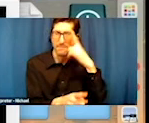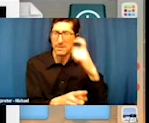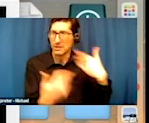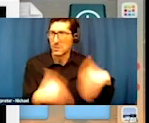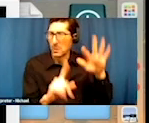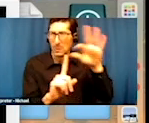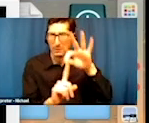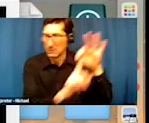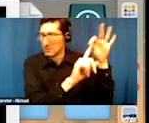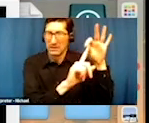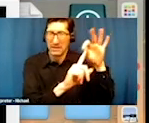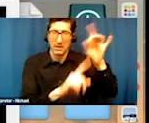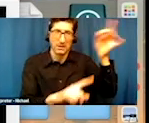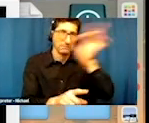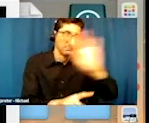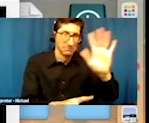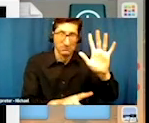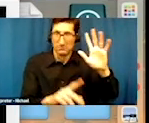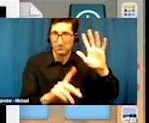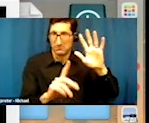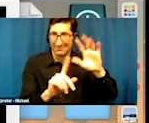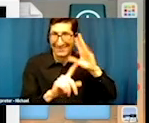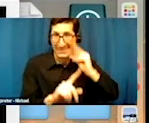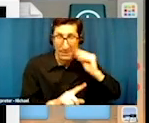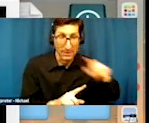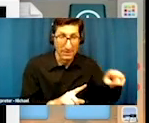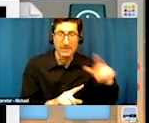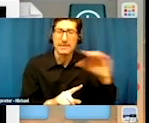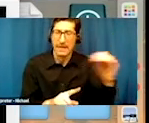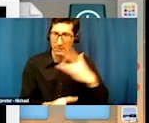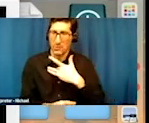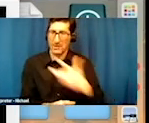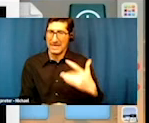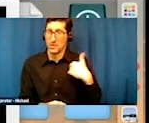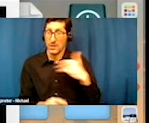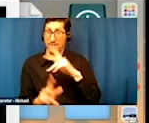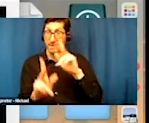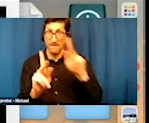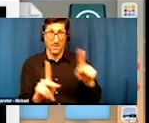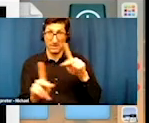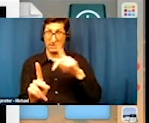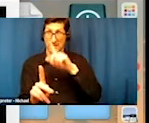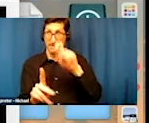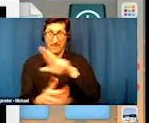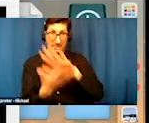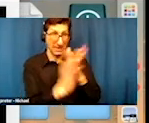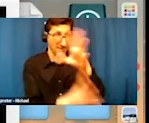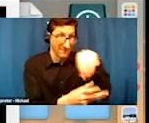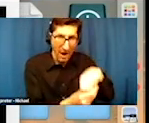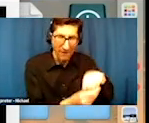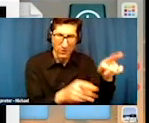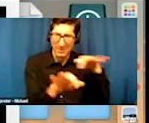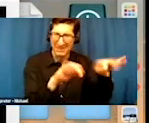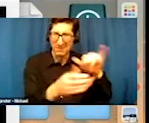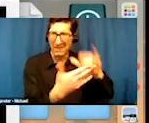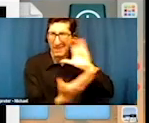um, there's usually, uh, an intercessor who has to translate, um, the image for, for